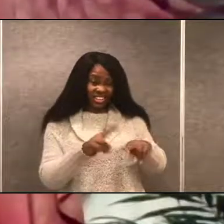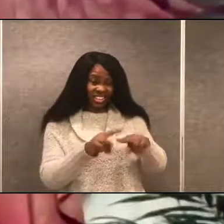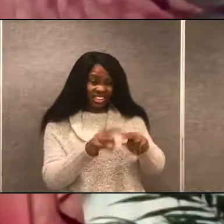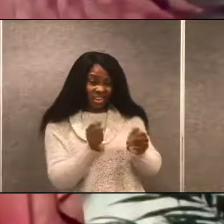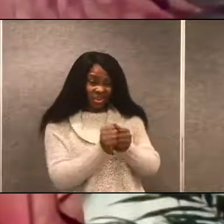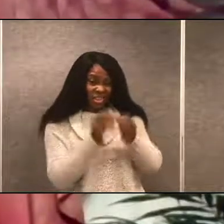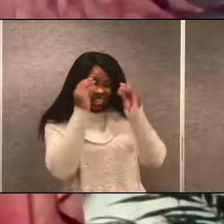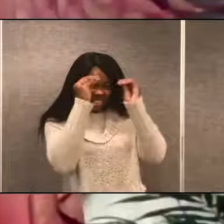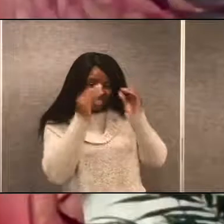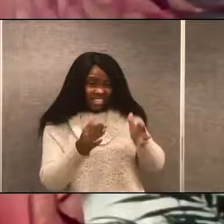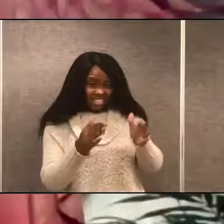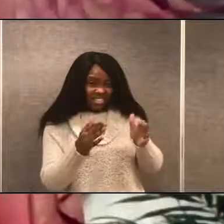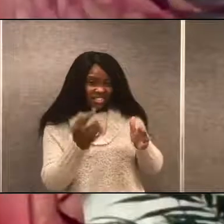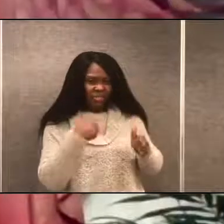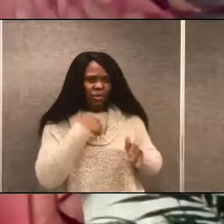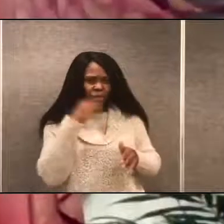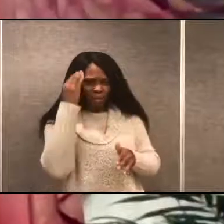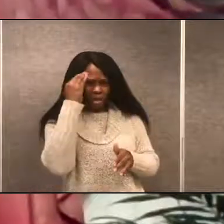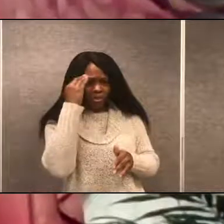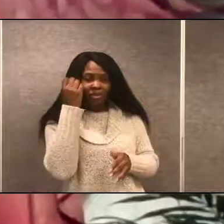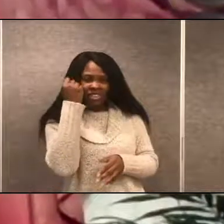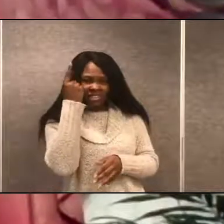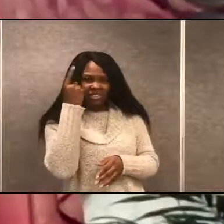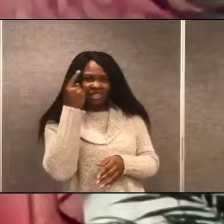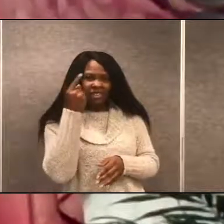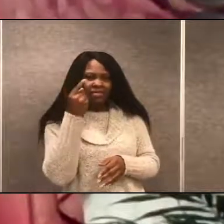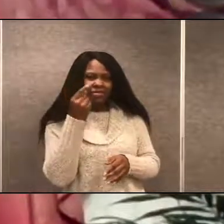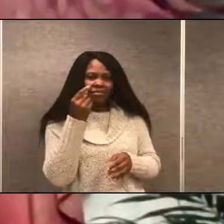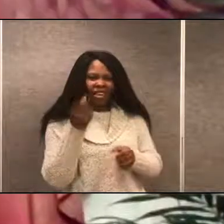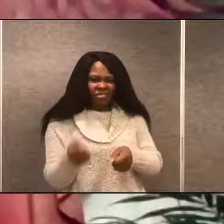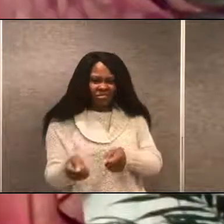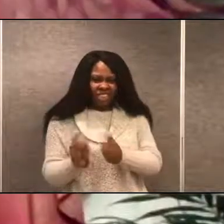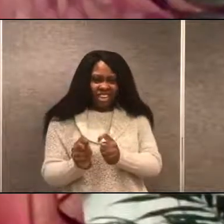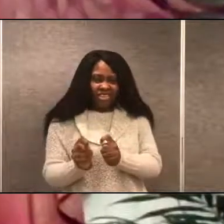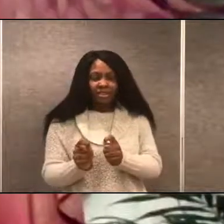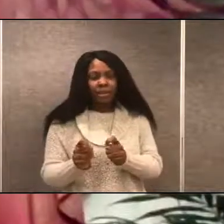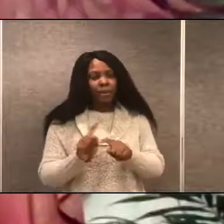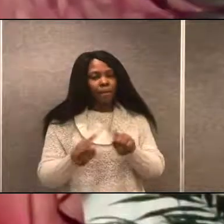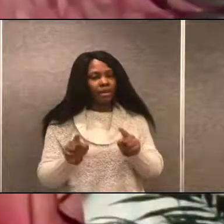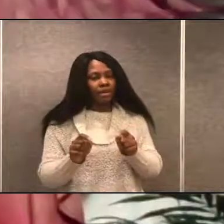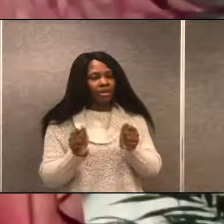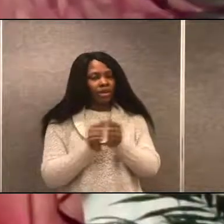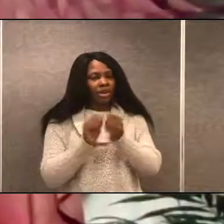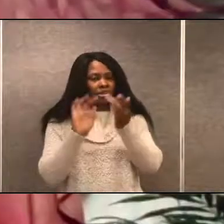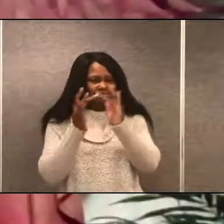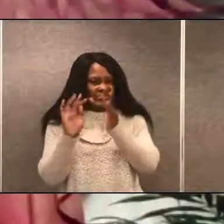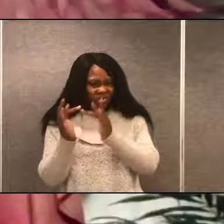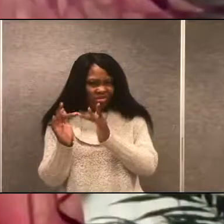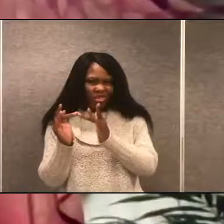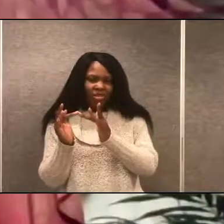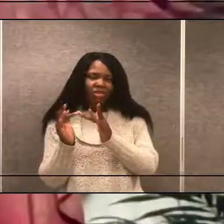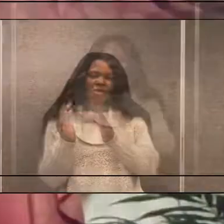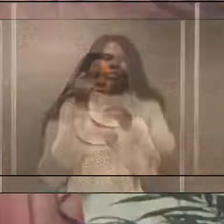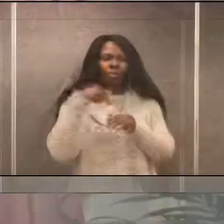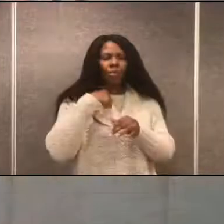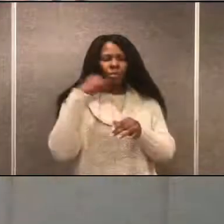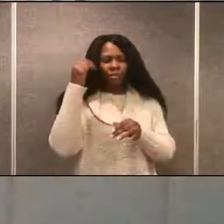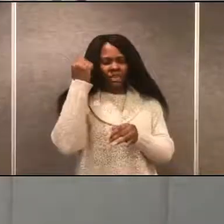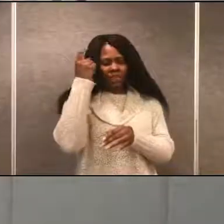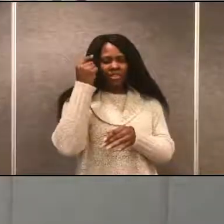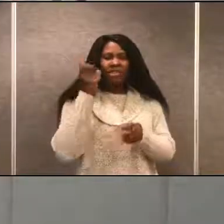but however, all of the services that they are provided, they will still be done, but it will only be done virtually.